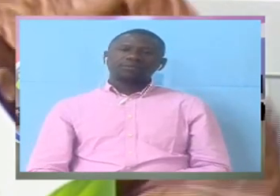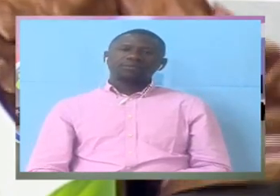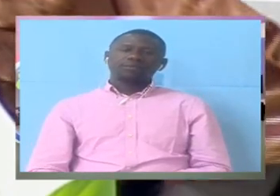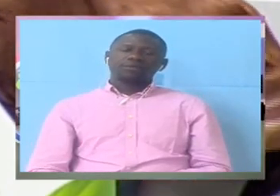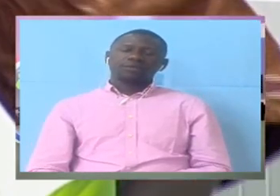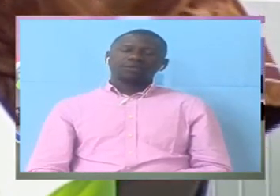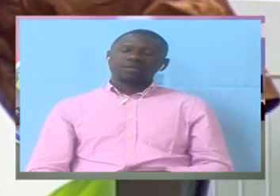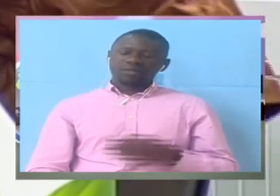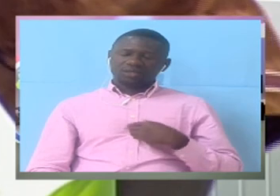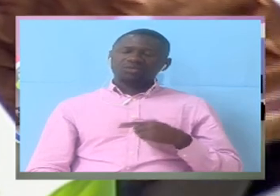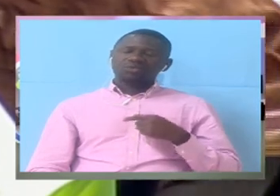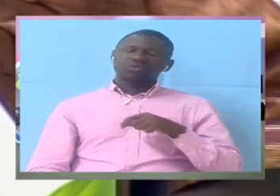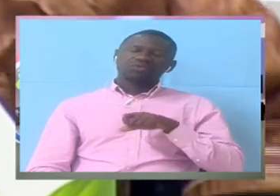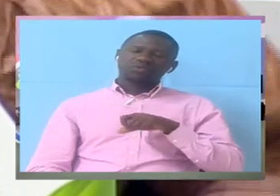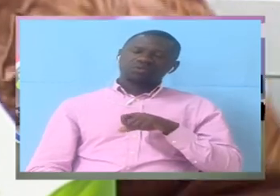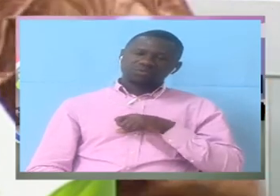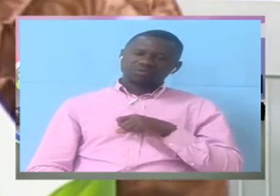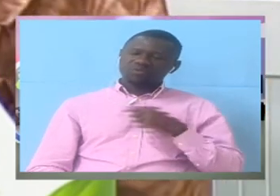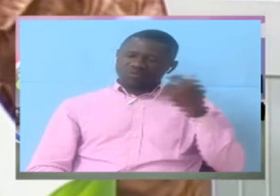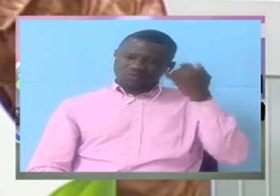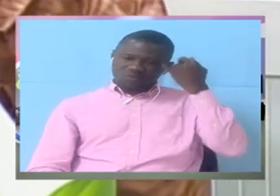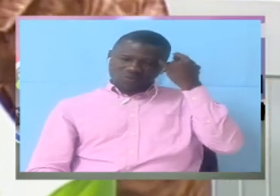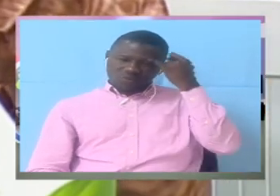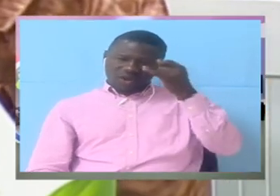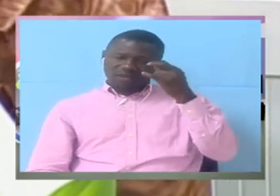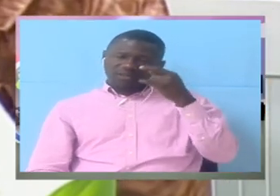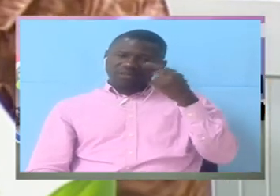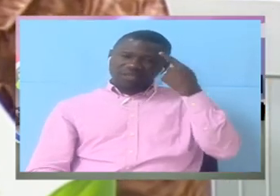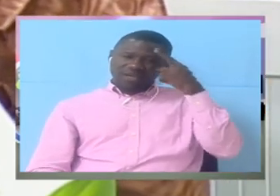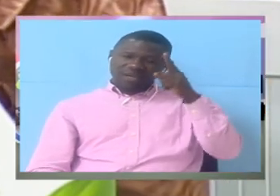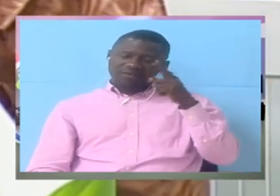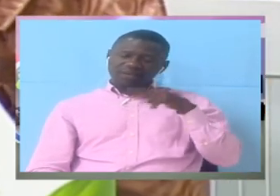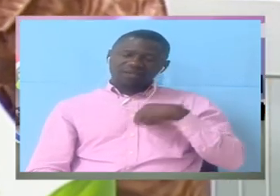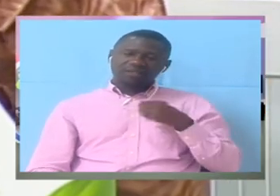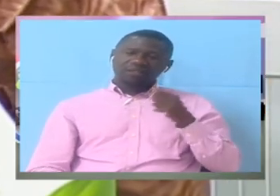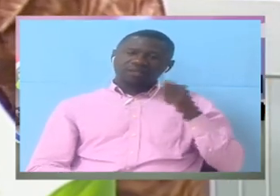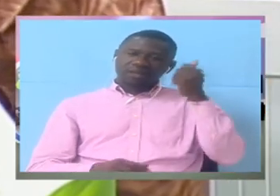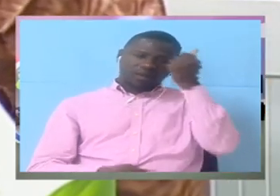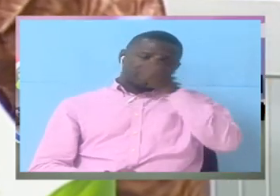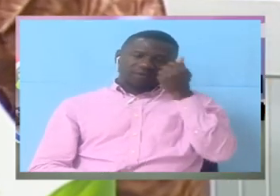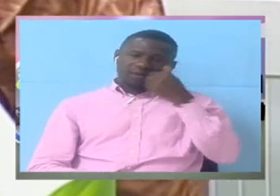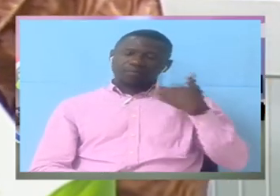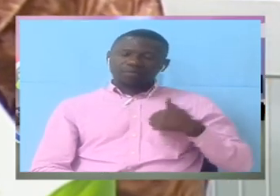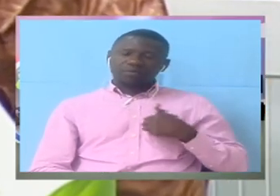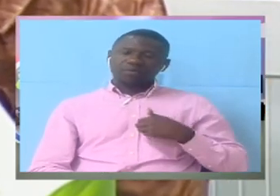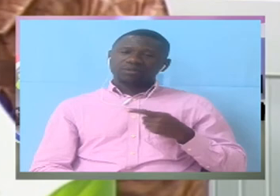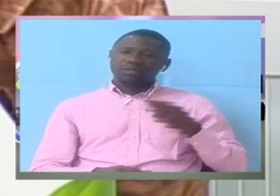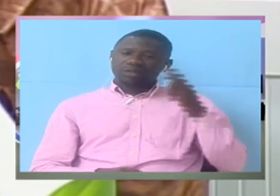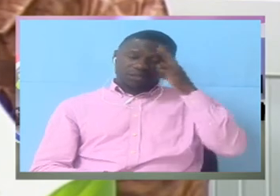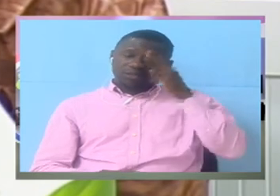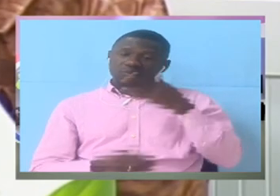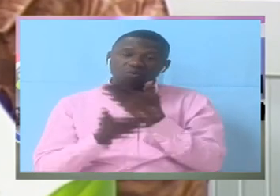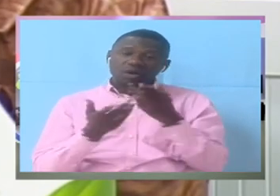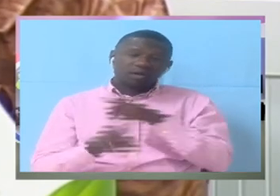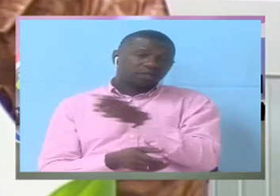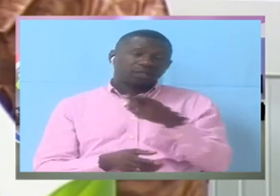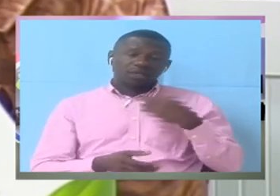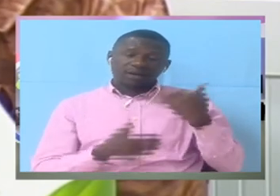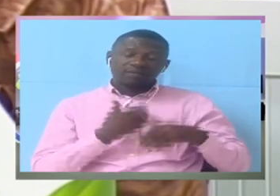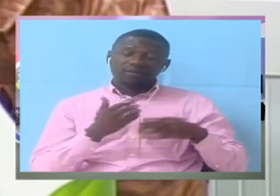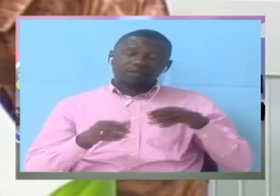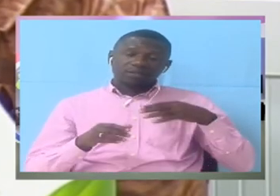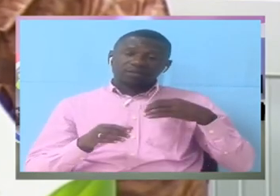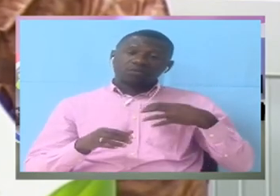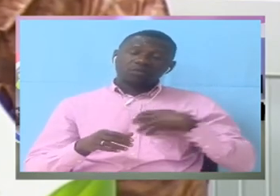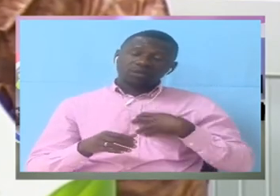me. Let us be wise as Africans. The reason why they will not allow Charles Tello